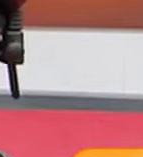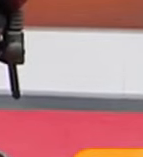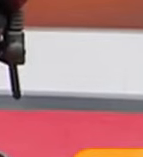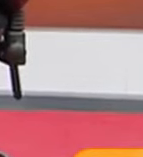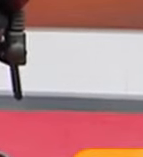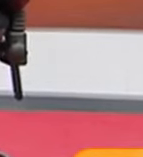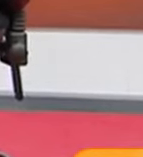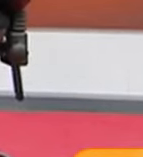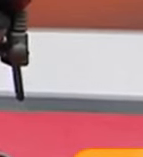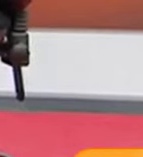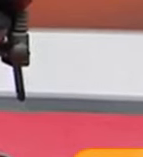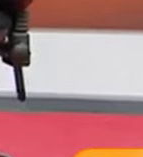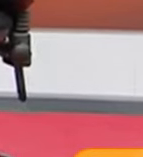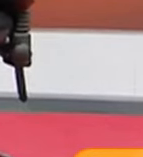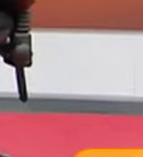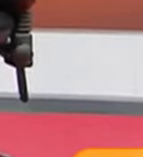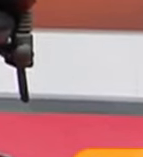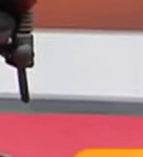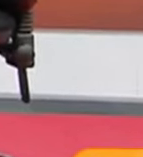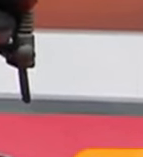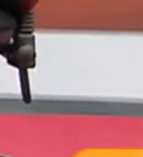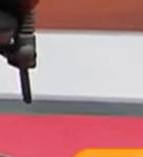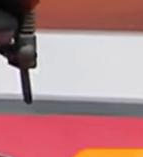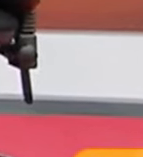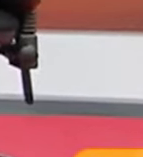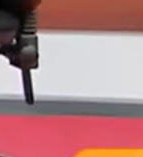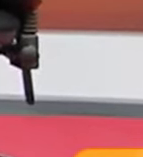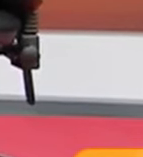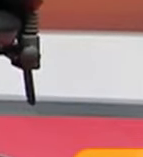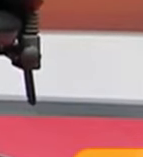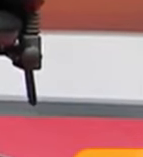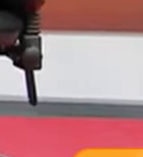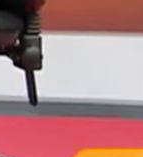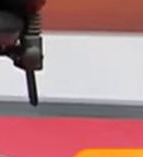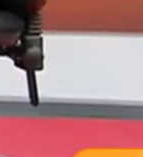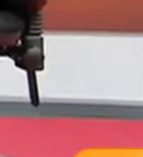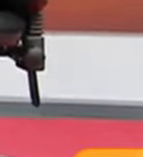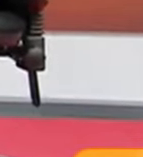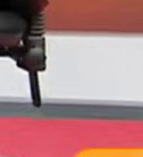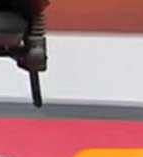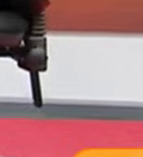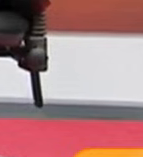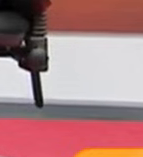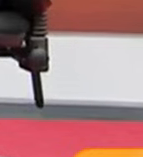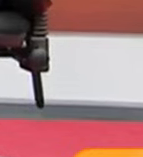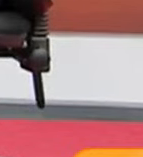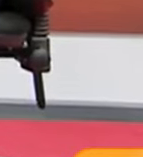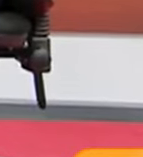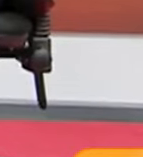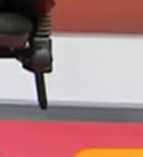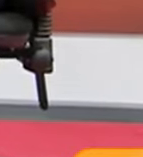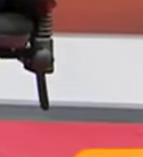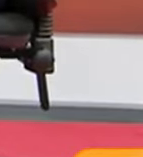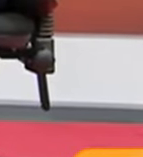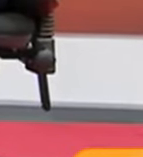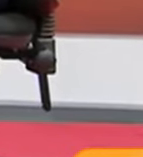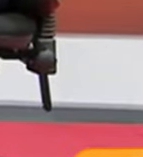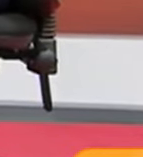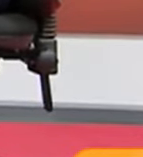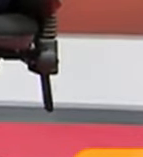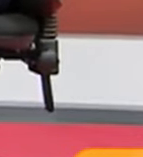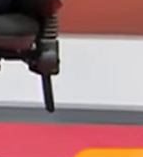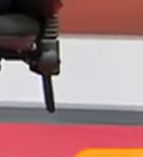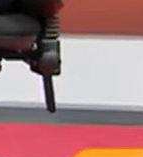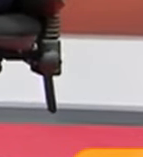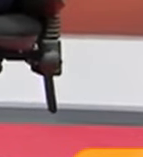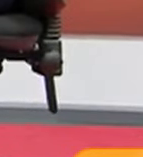Authority. The president gazetted the name of the chairperson of the authority. Yes. The PS Health, PS National Treasurer are supposed to be there. Mm-hmm. But there are certain members of that board that